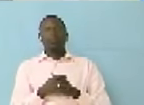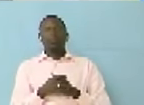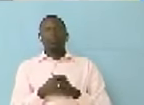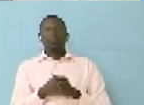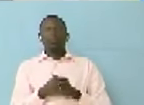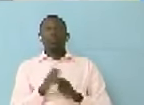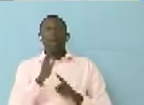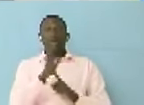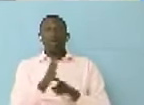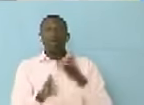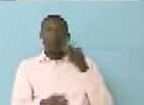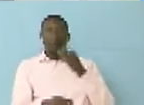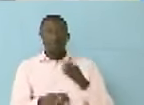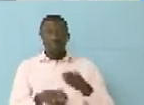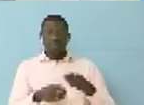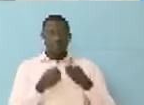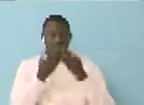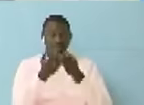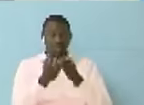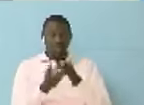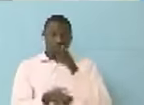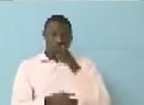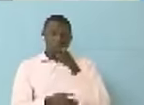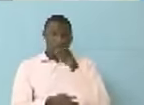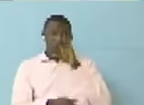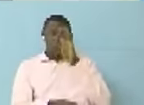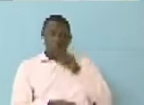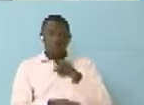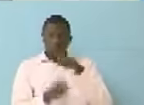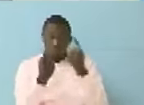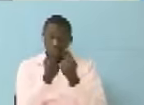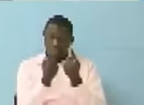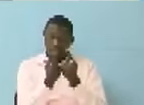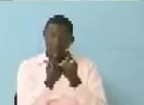if I suggest to you, you did something,